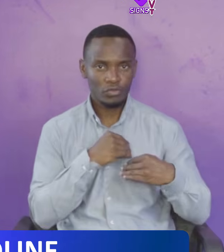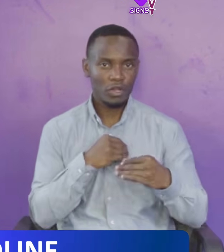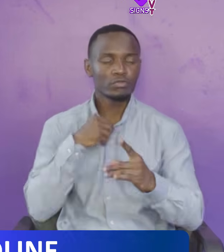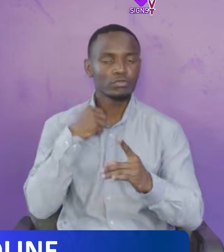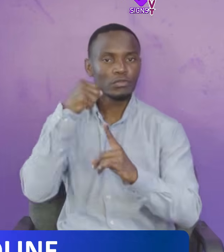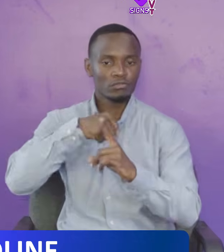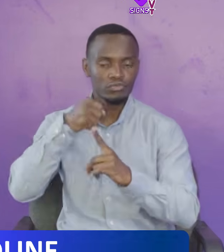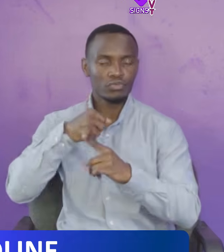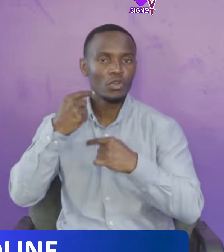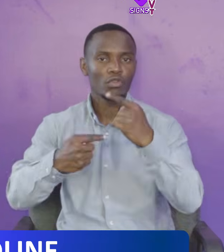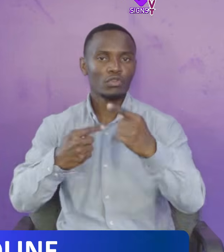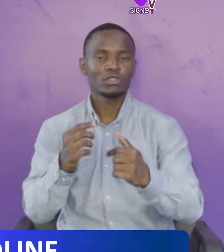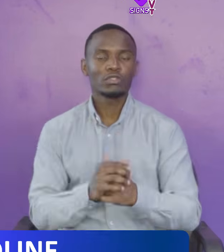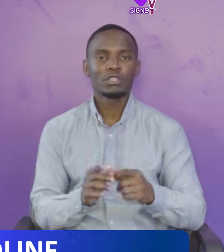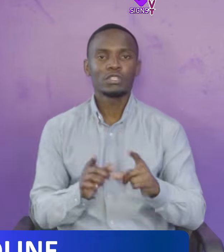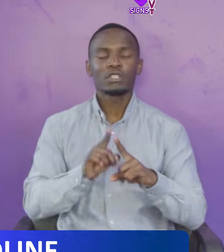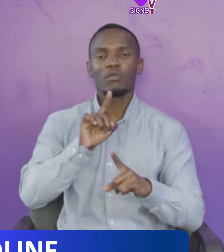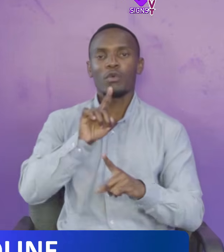4,183 corruption reports, of which